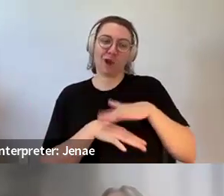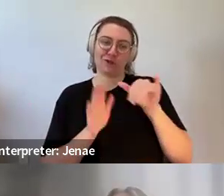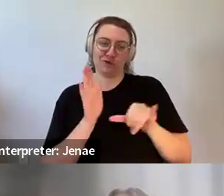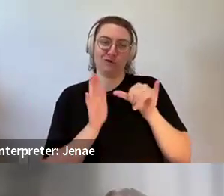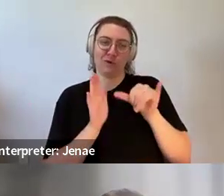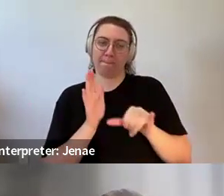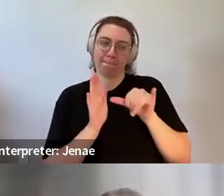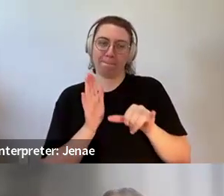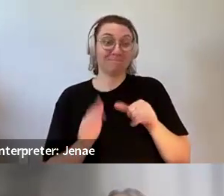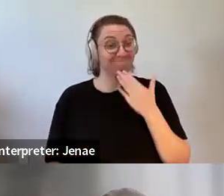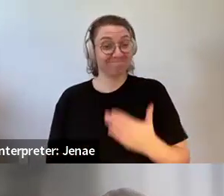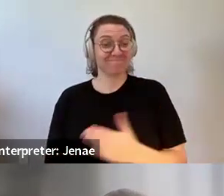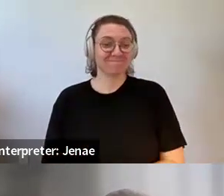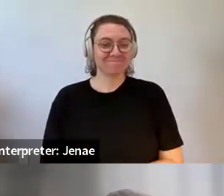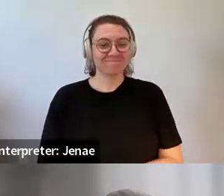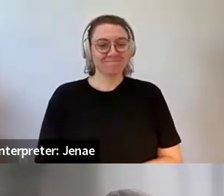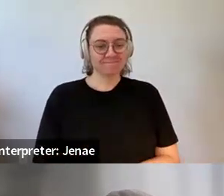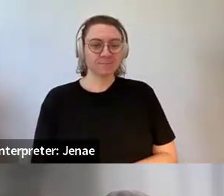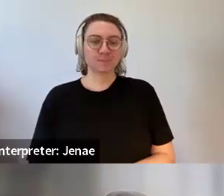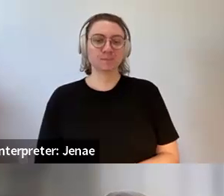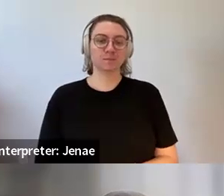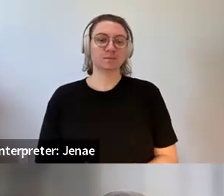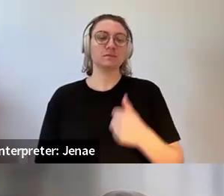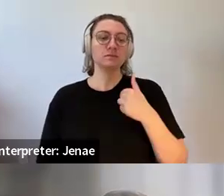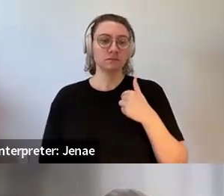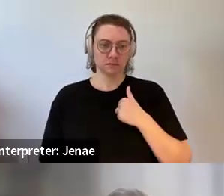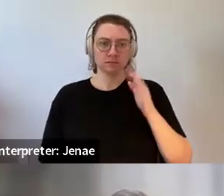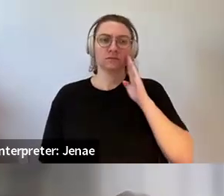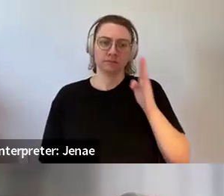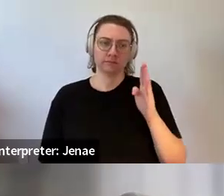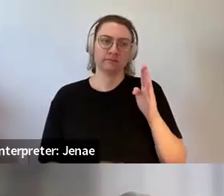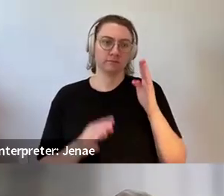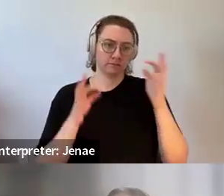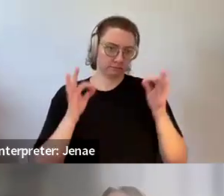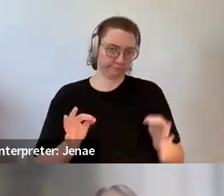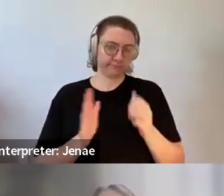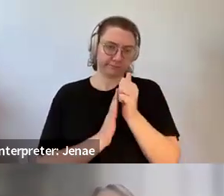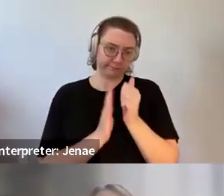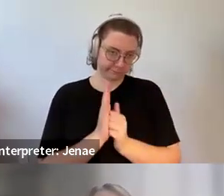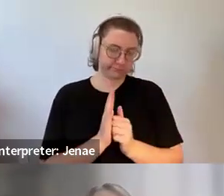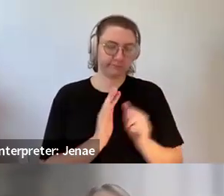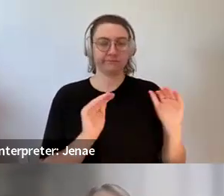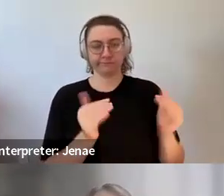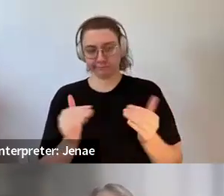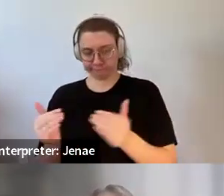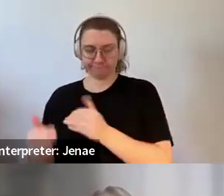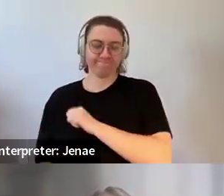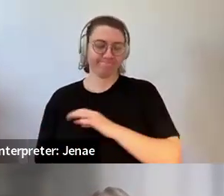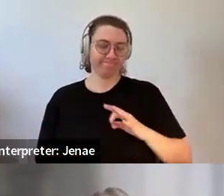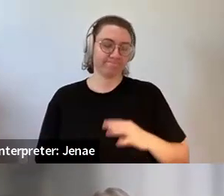well. Thank you. I am going to do our agenda and introductions of staff.